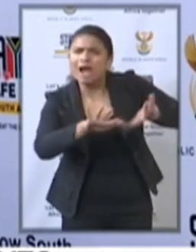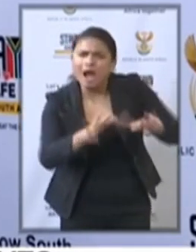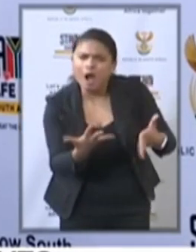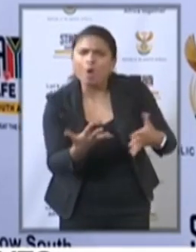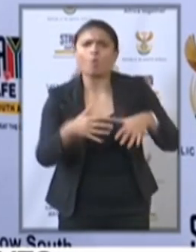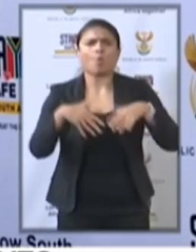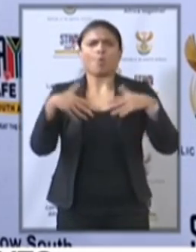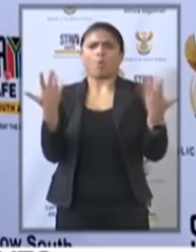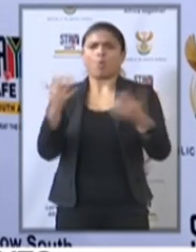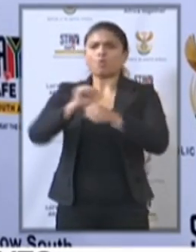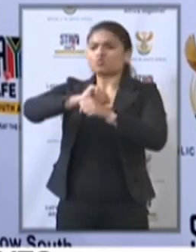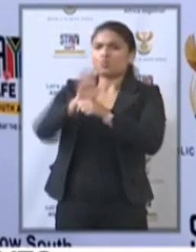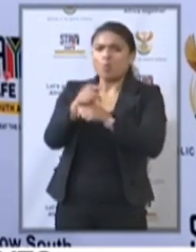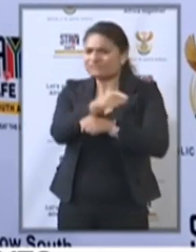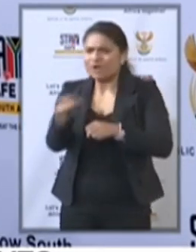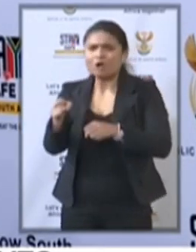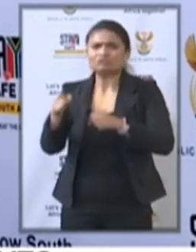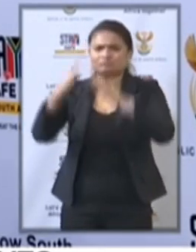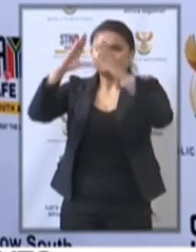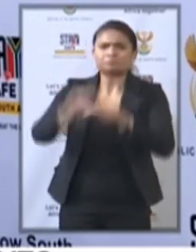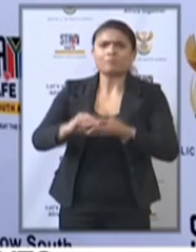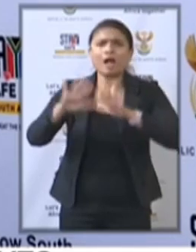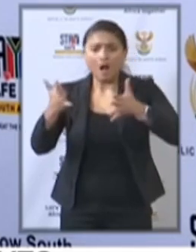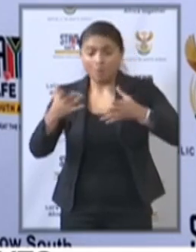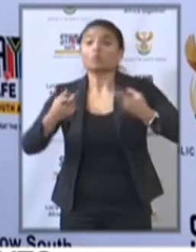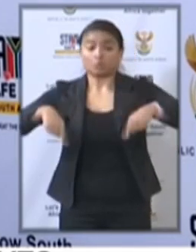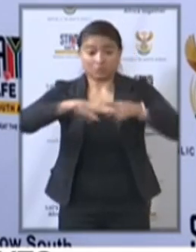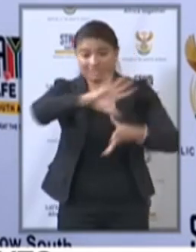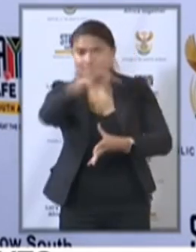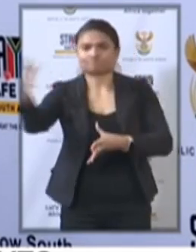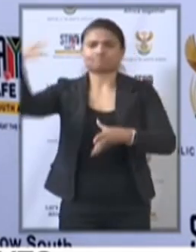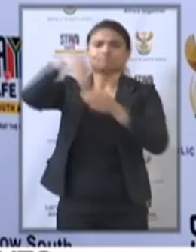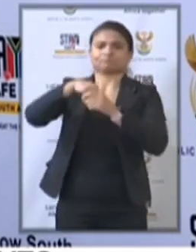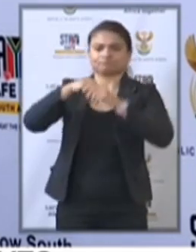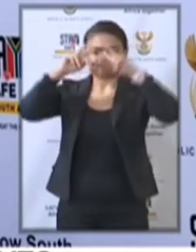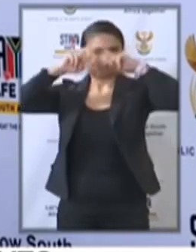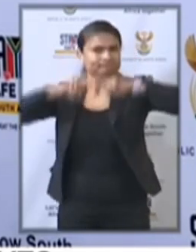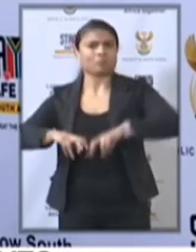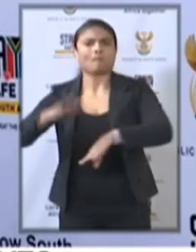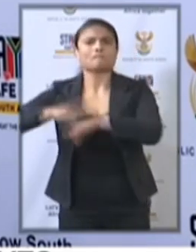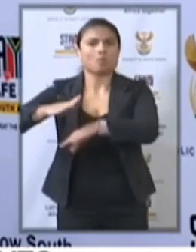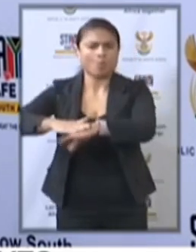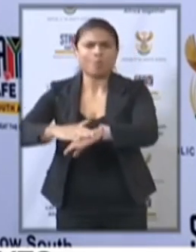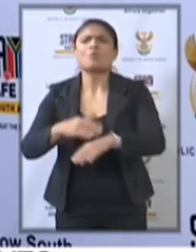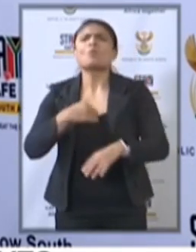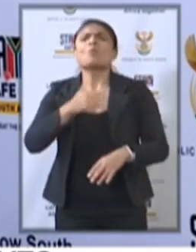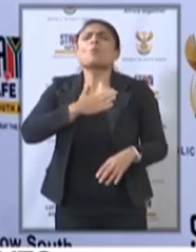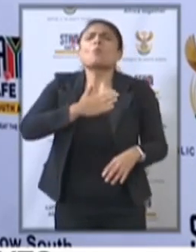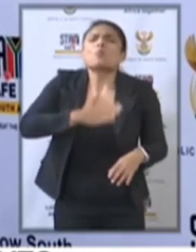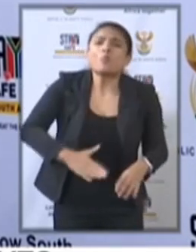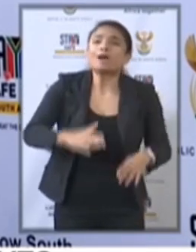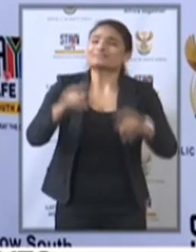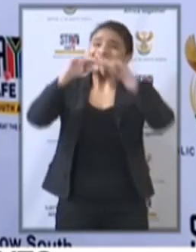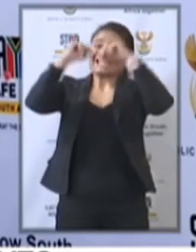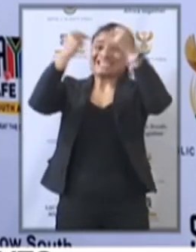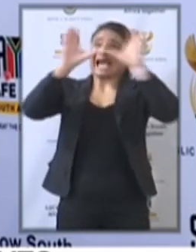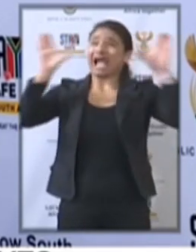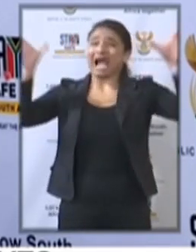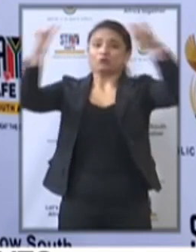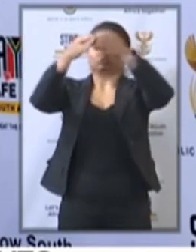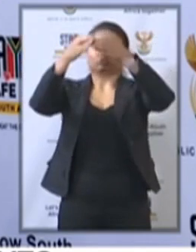population. To expand to a national network and to improve its response